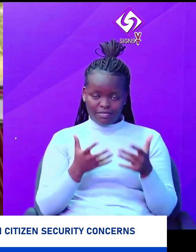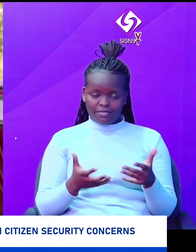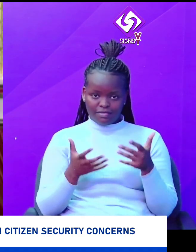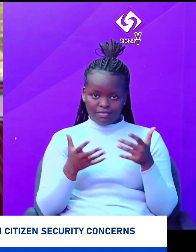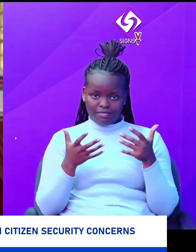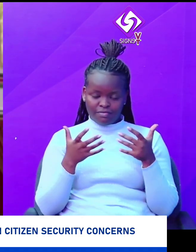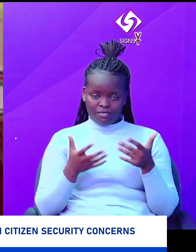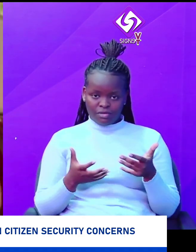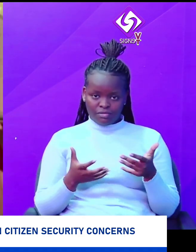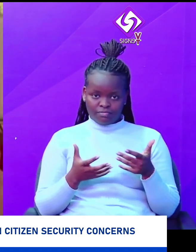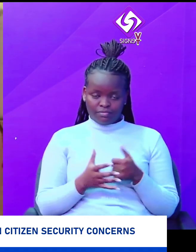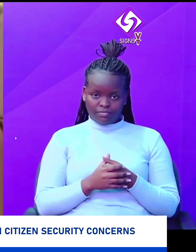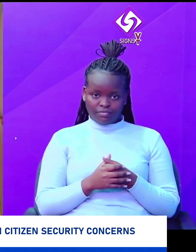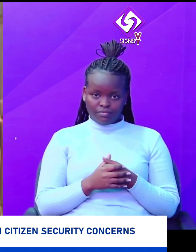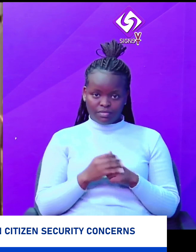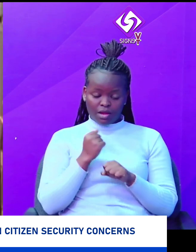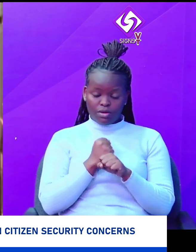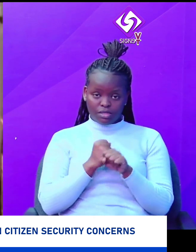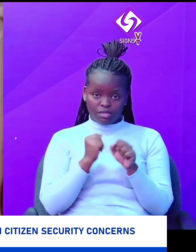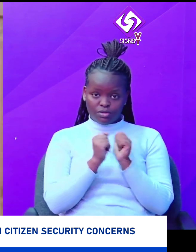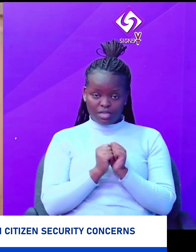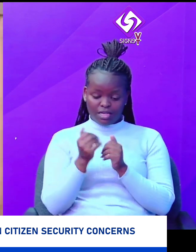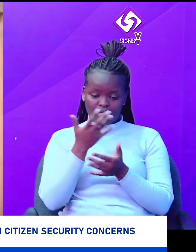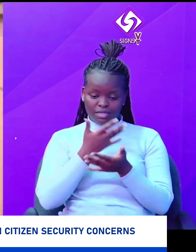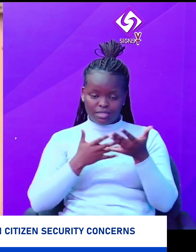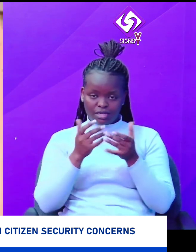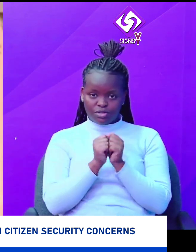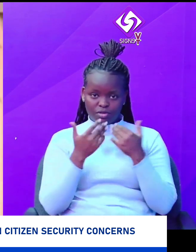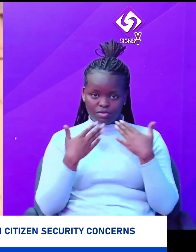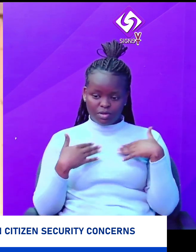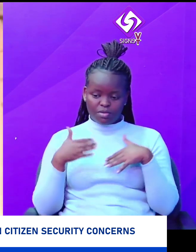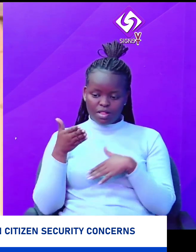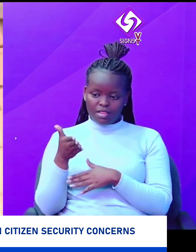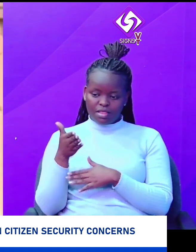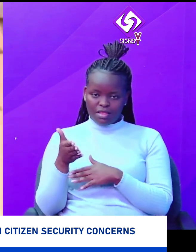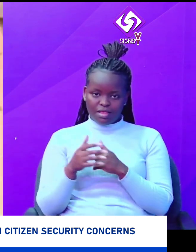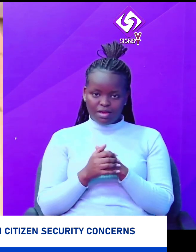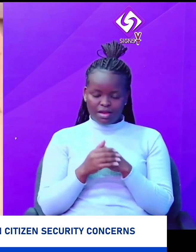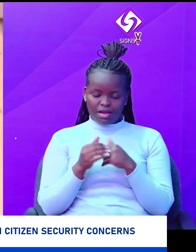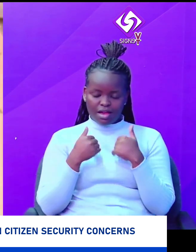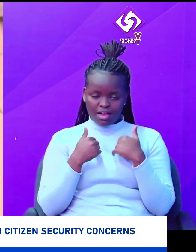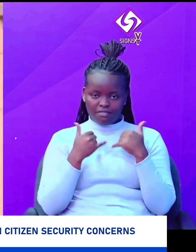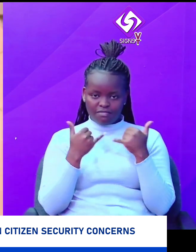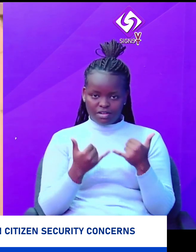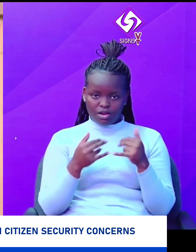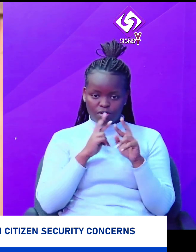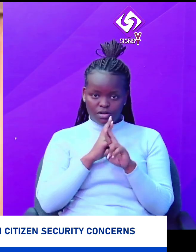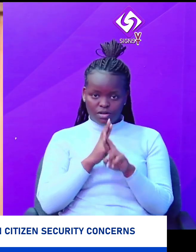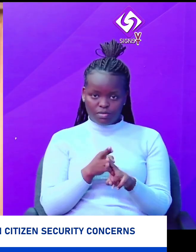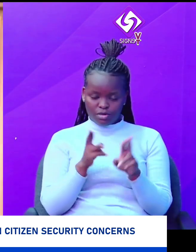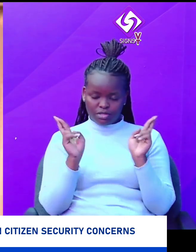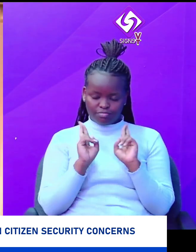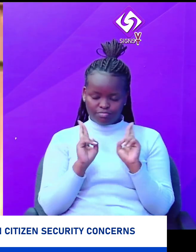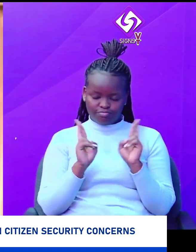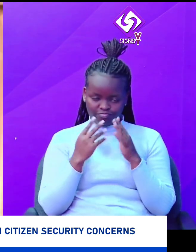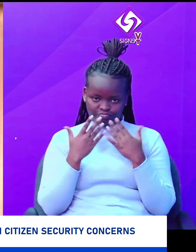extensive collaboration and interaction with the people on the ground, we now have the report ready.